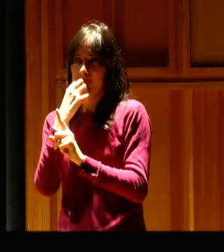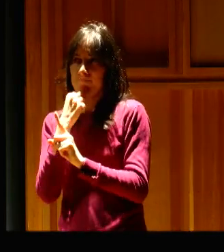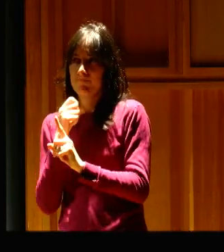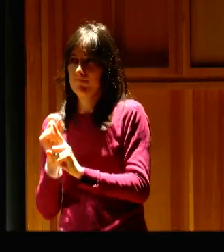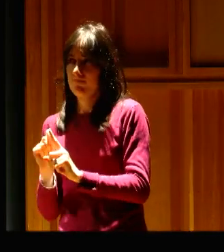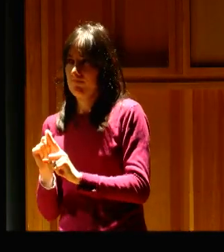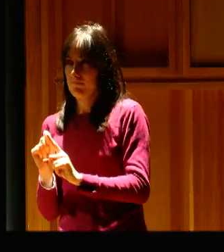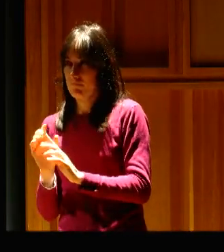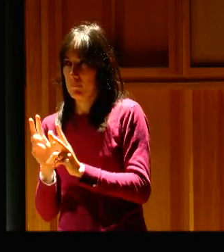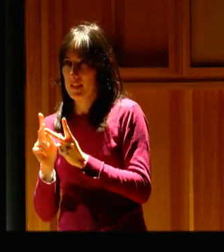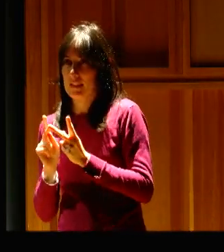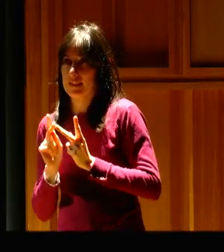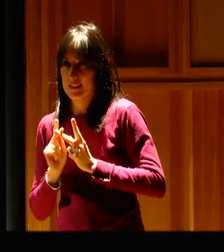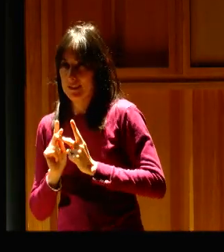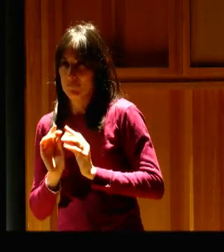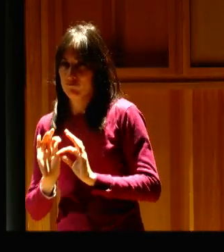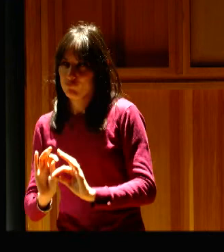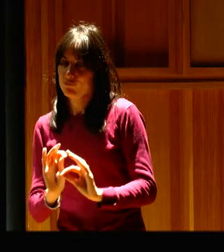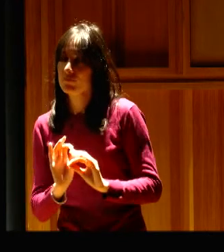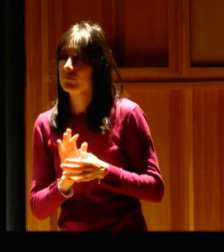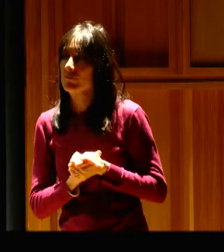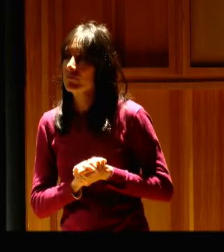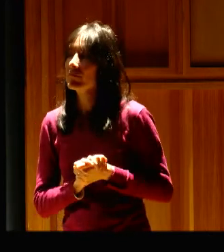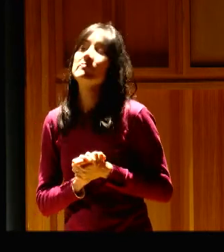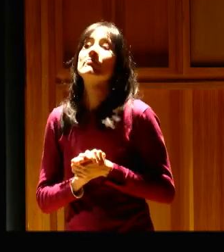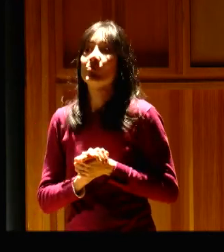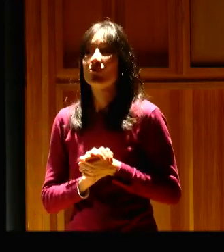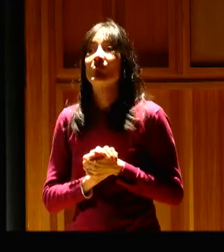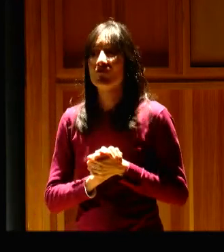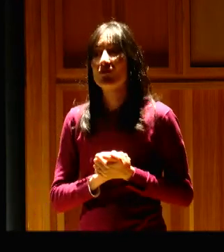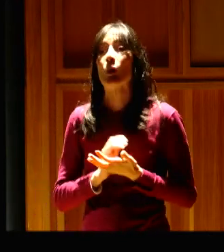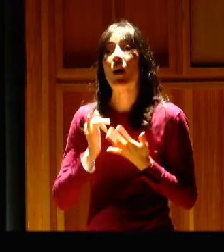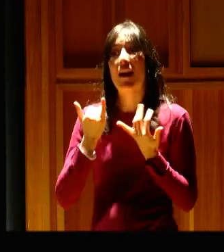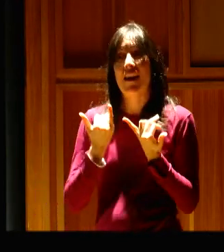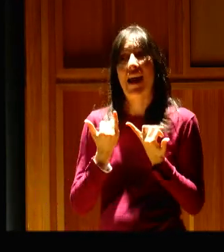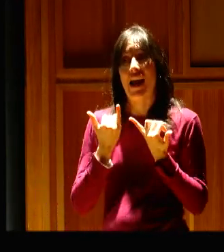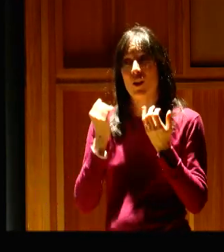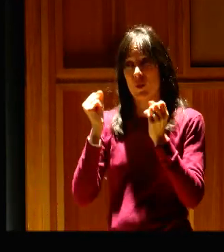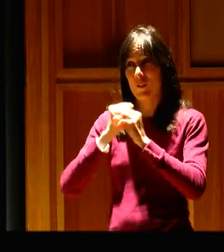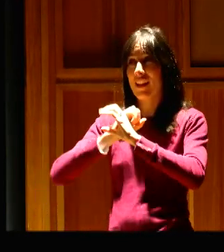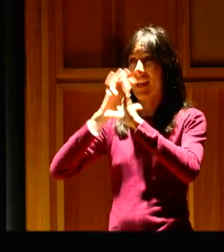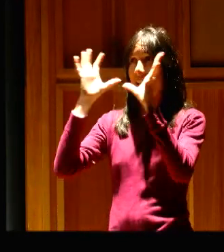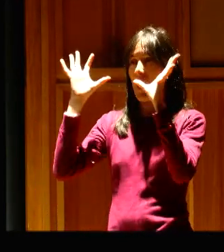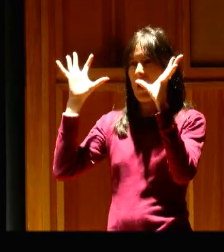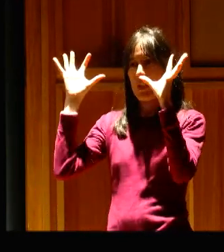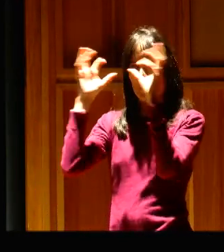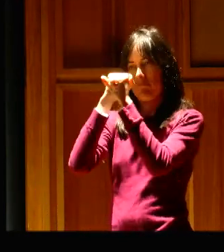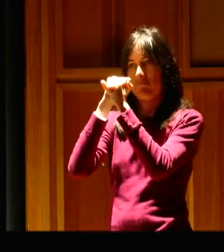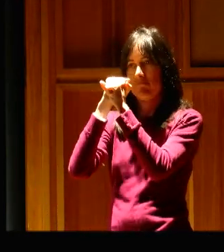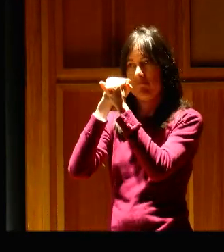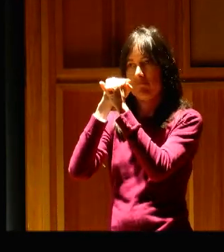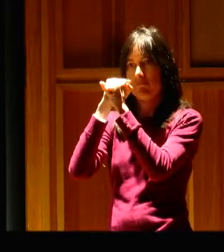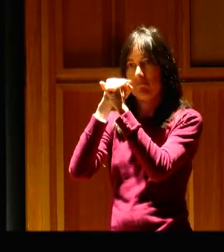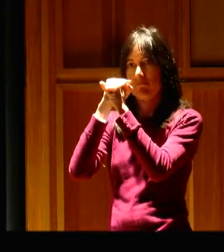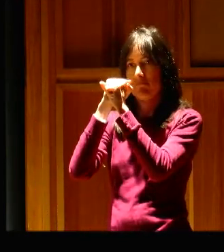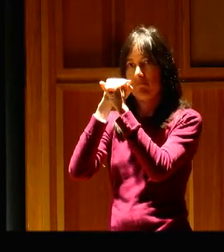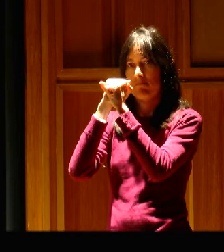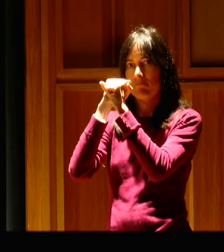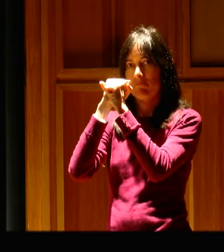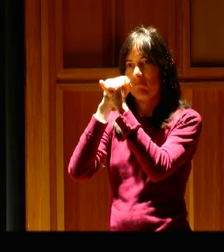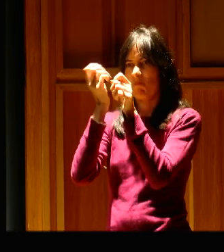Good. Now, I want you to erase that place from the map. It is no longer